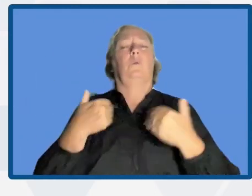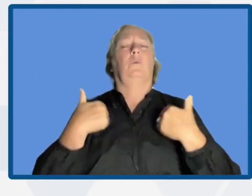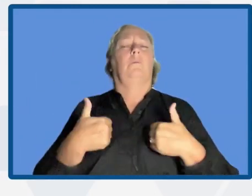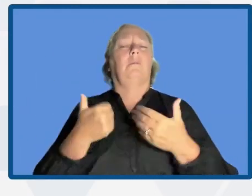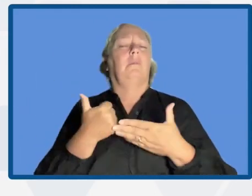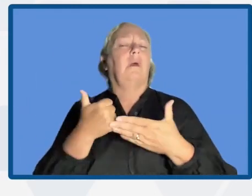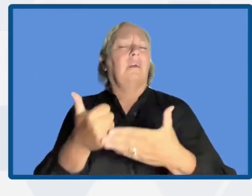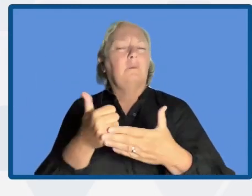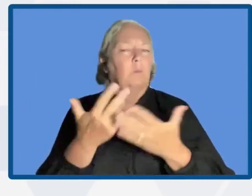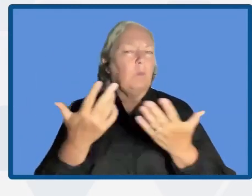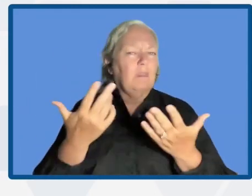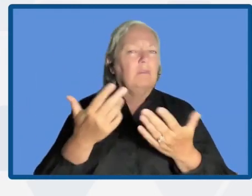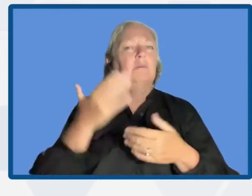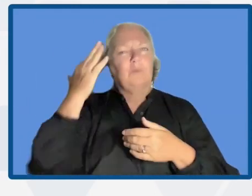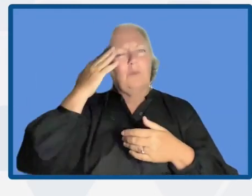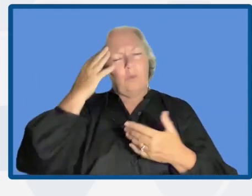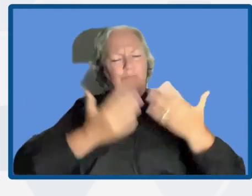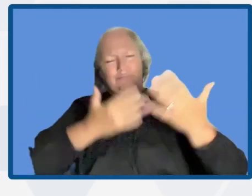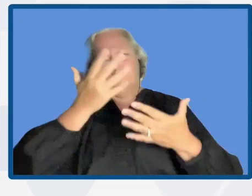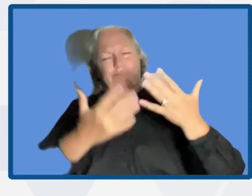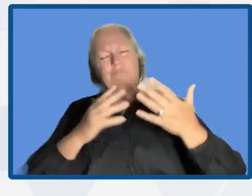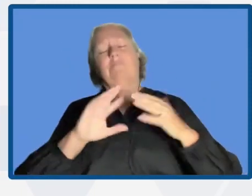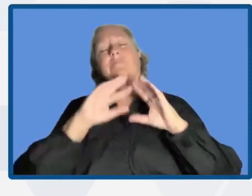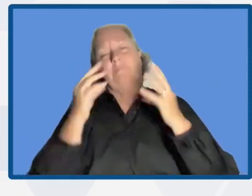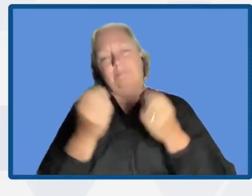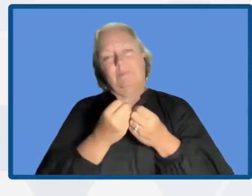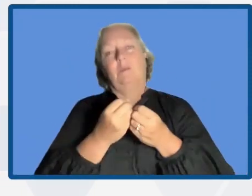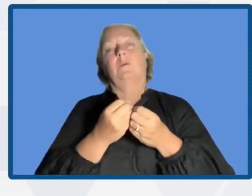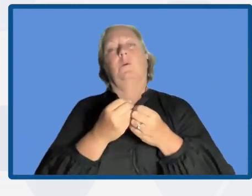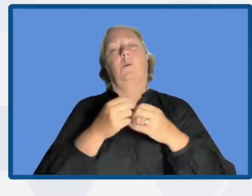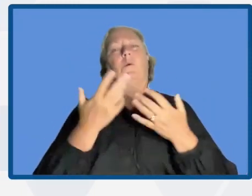potentially, in order to meet immediate needs of these people.